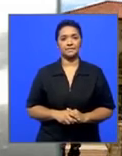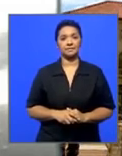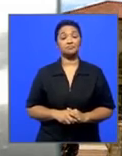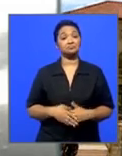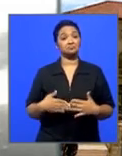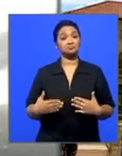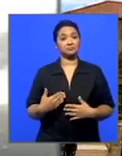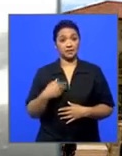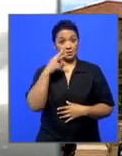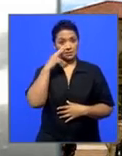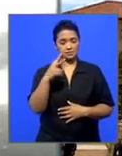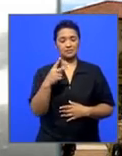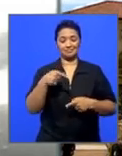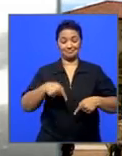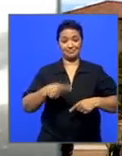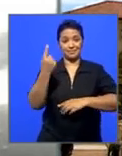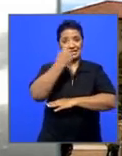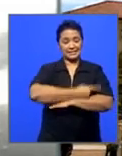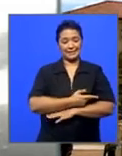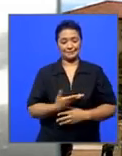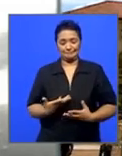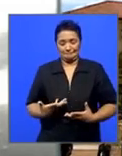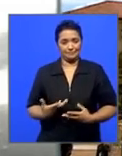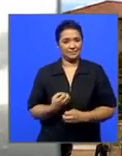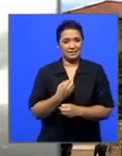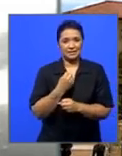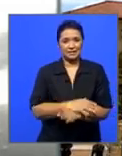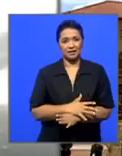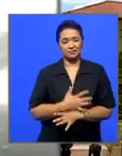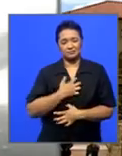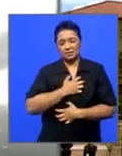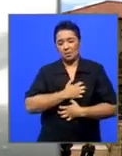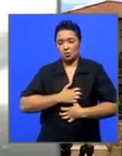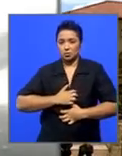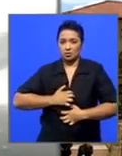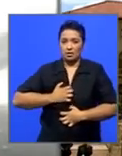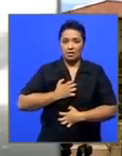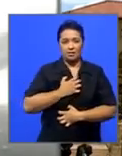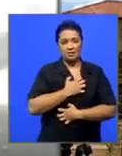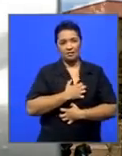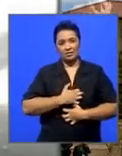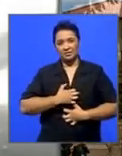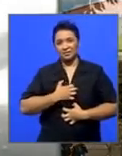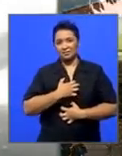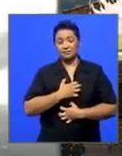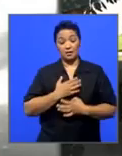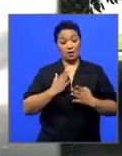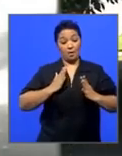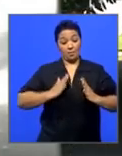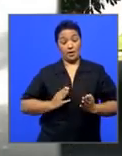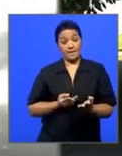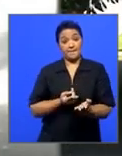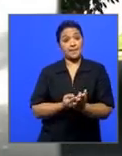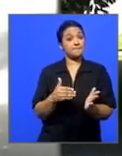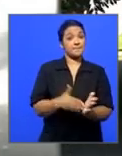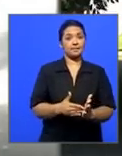Well, as we say, the day starting out as a very emotional day here at the Union Buildings. The body of Nelson Mandela arriving here